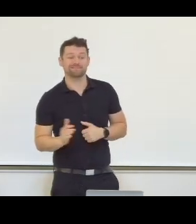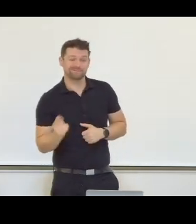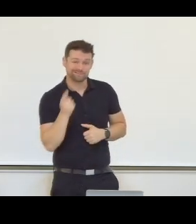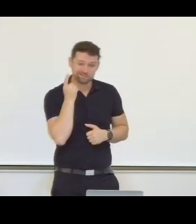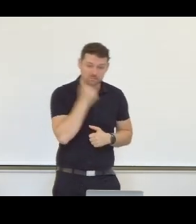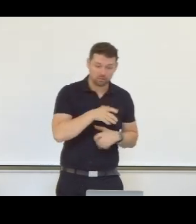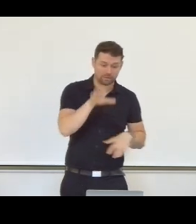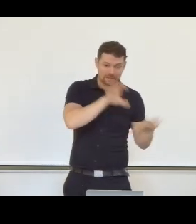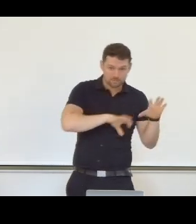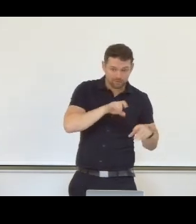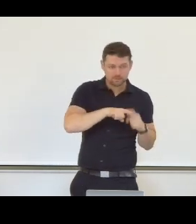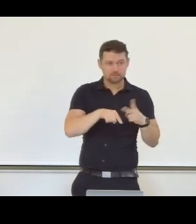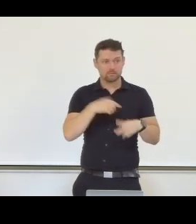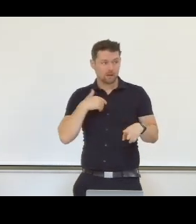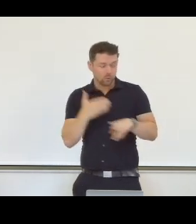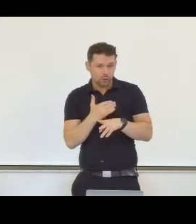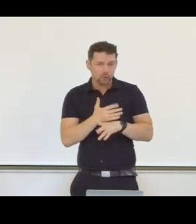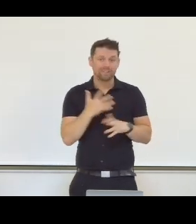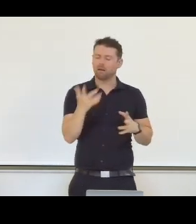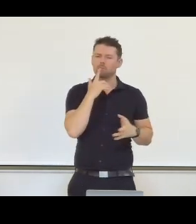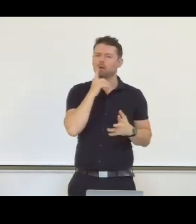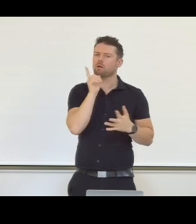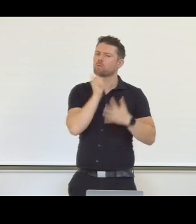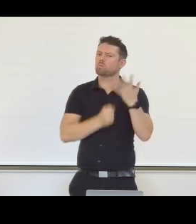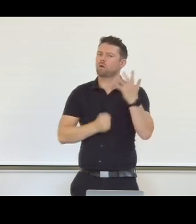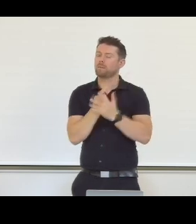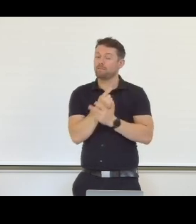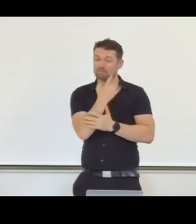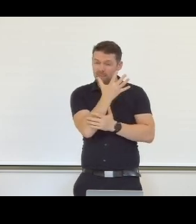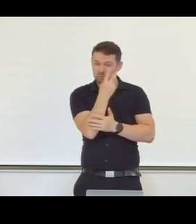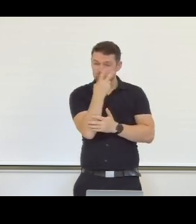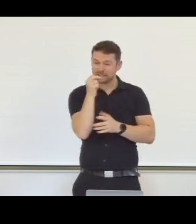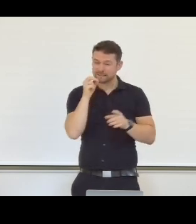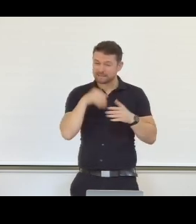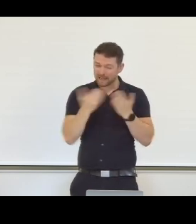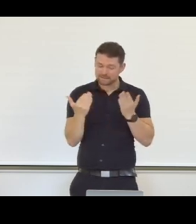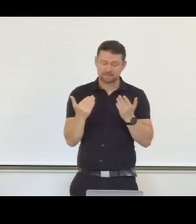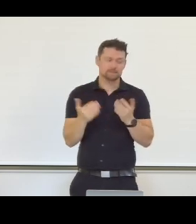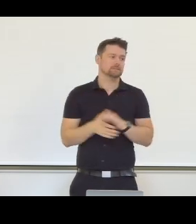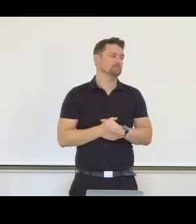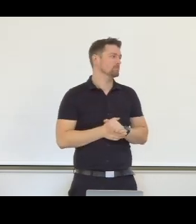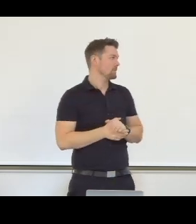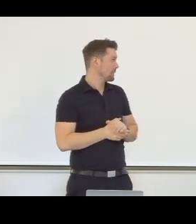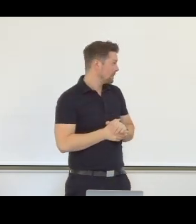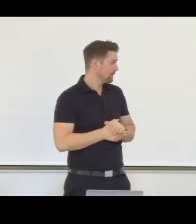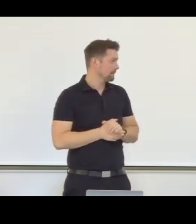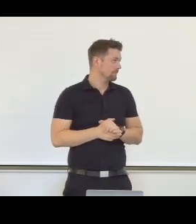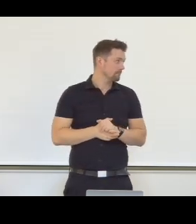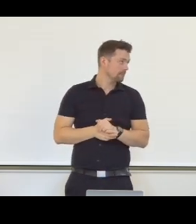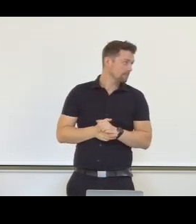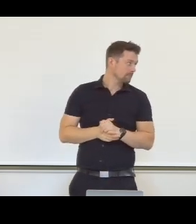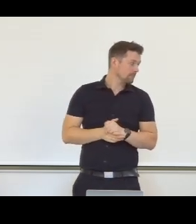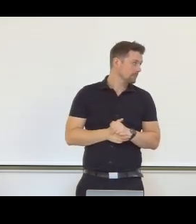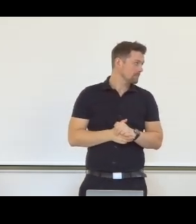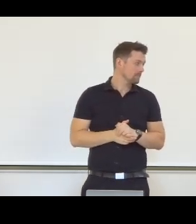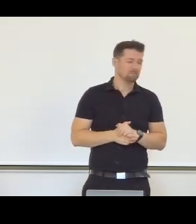the experiments, our work. Now, what happened during those 520 days? Well, when we entered, and I'm sure all of